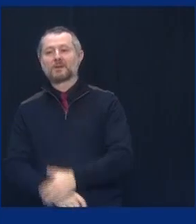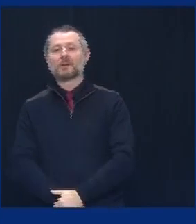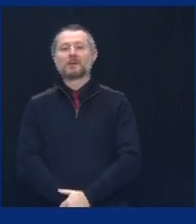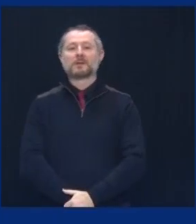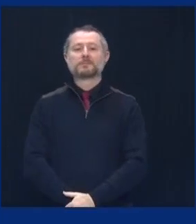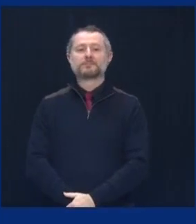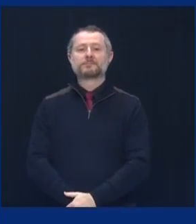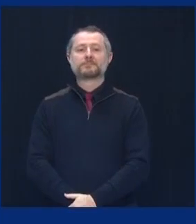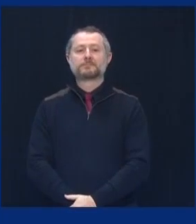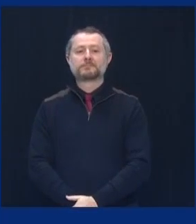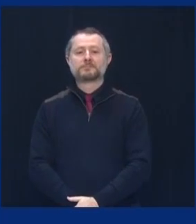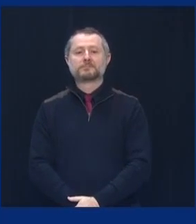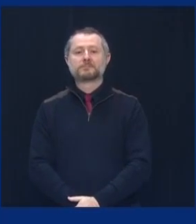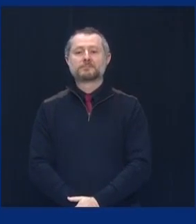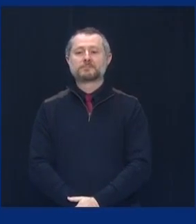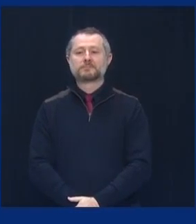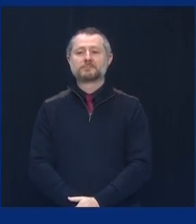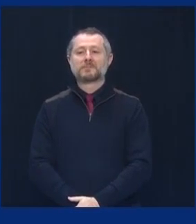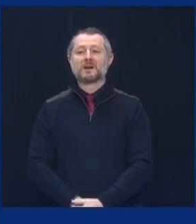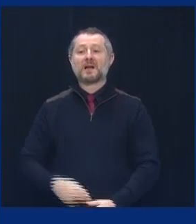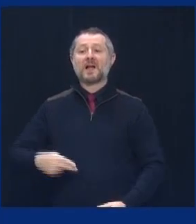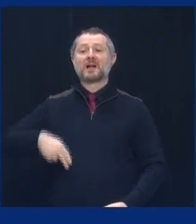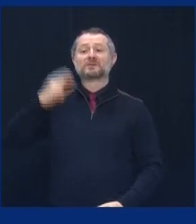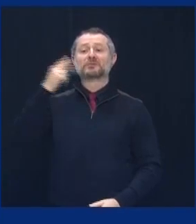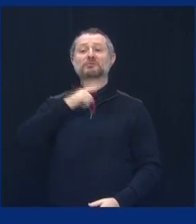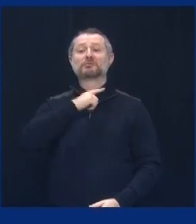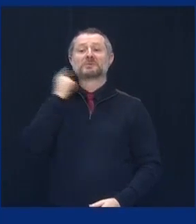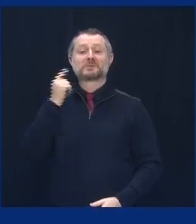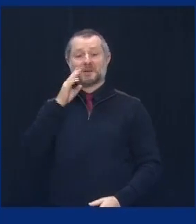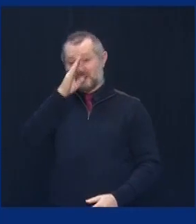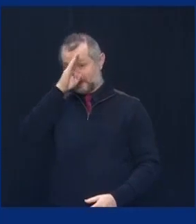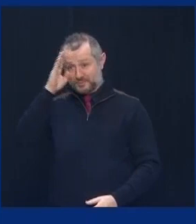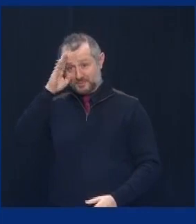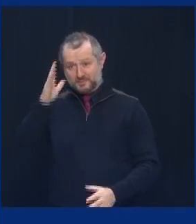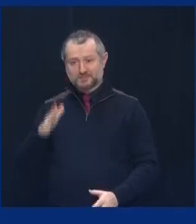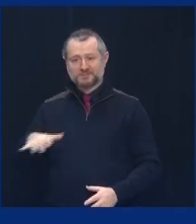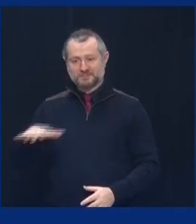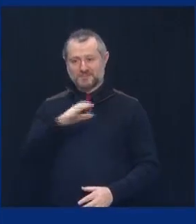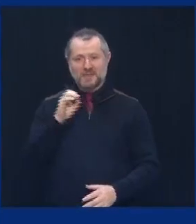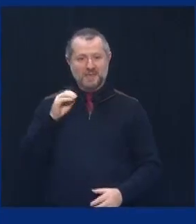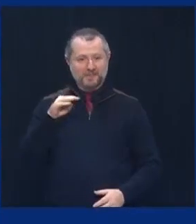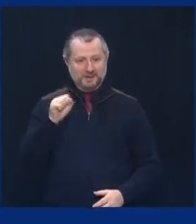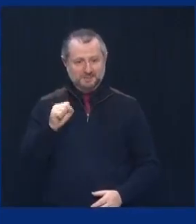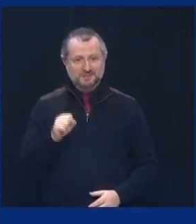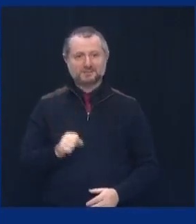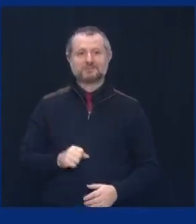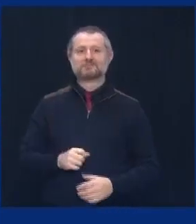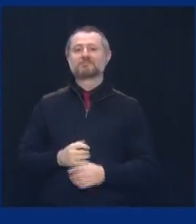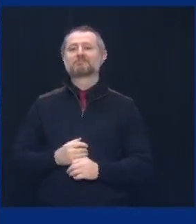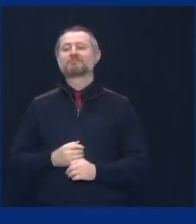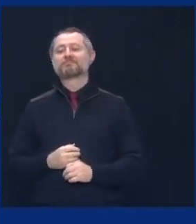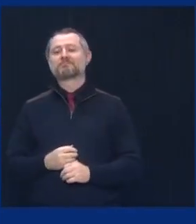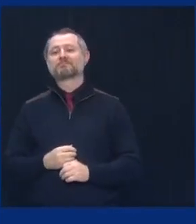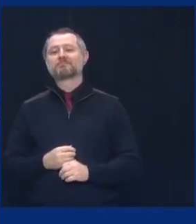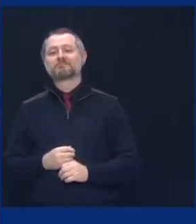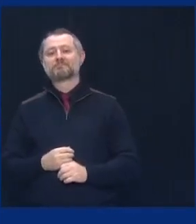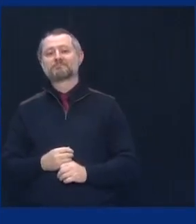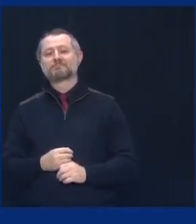it'll high-risk hospital workers, EMS, as Robert pointed out,